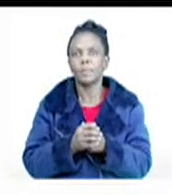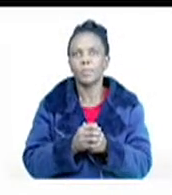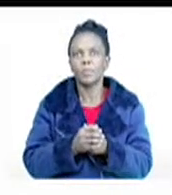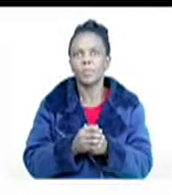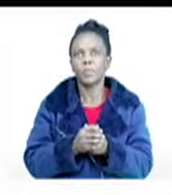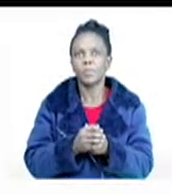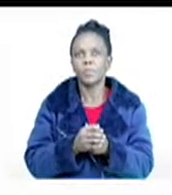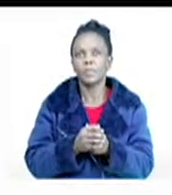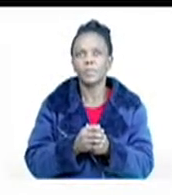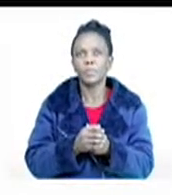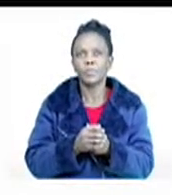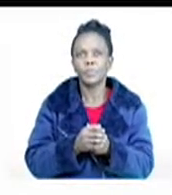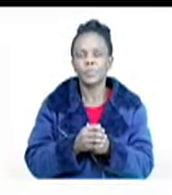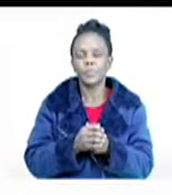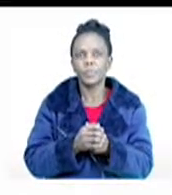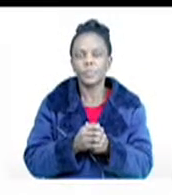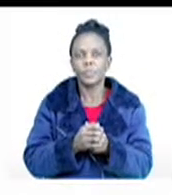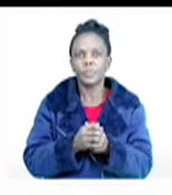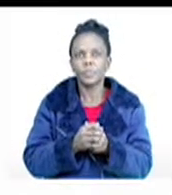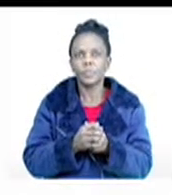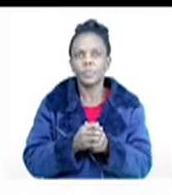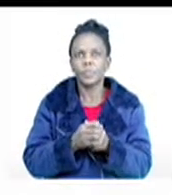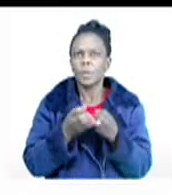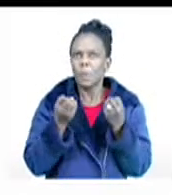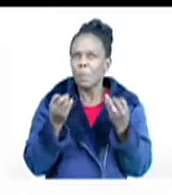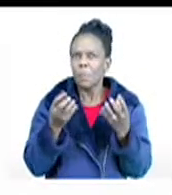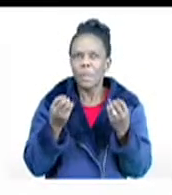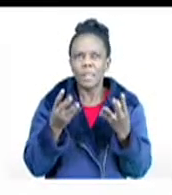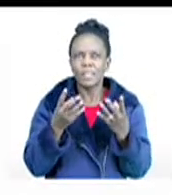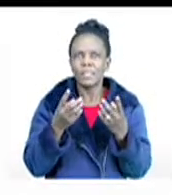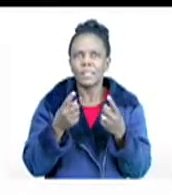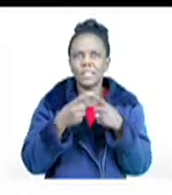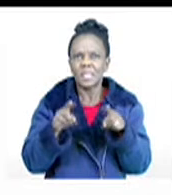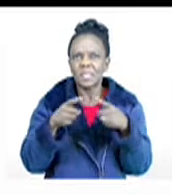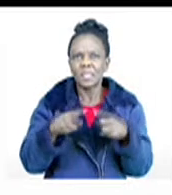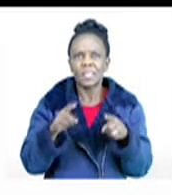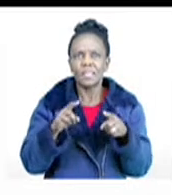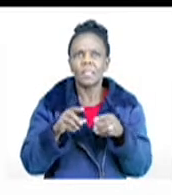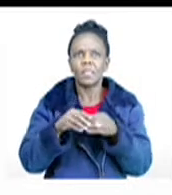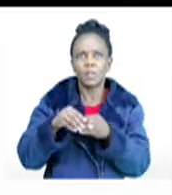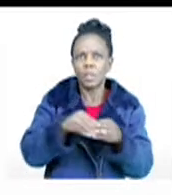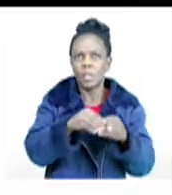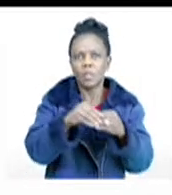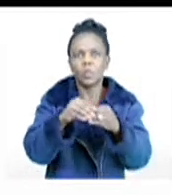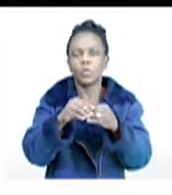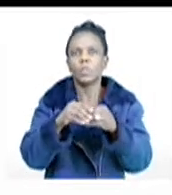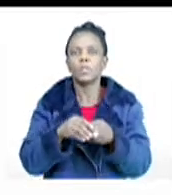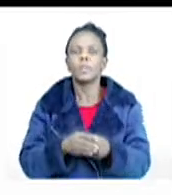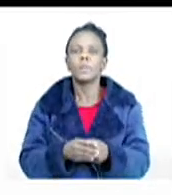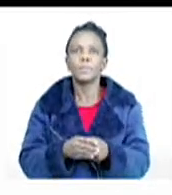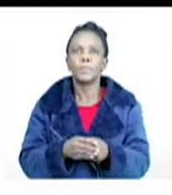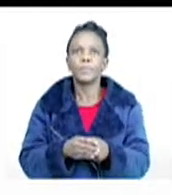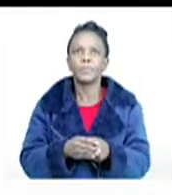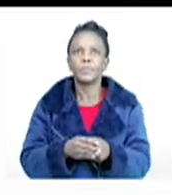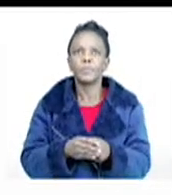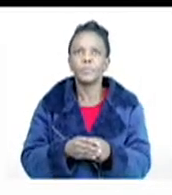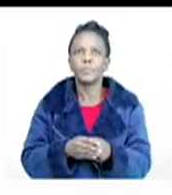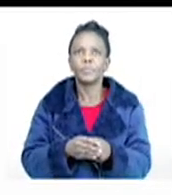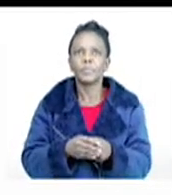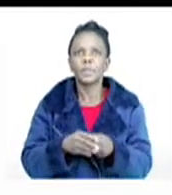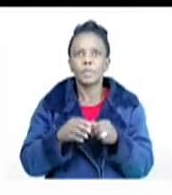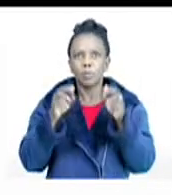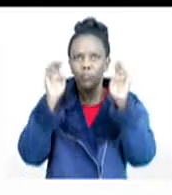On page 5, we have a lot of different types of transport. Now remember, our theme this week